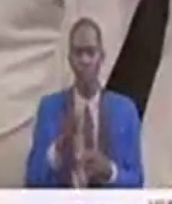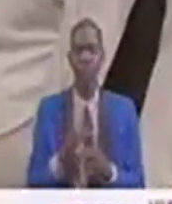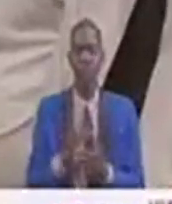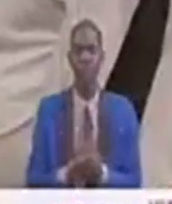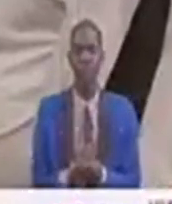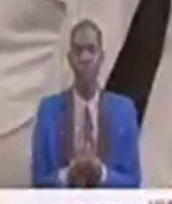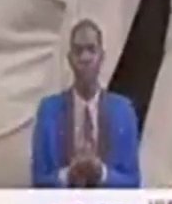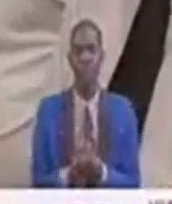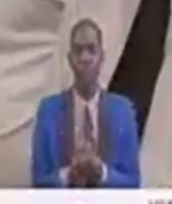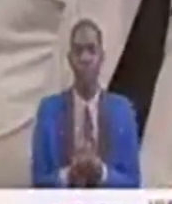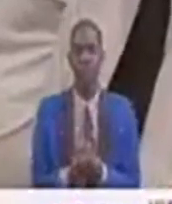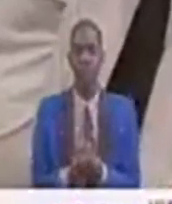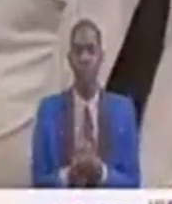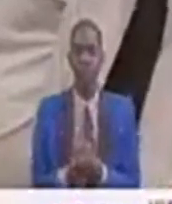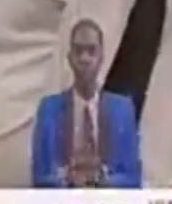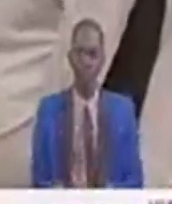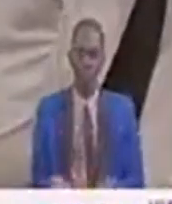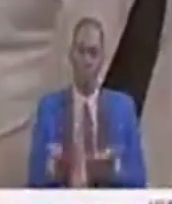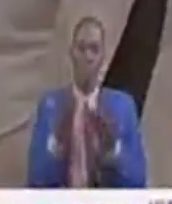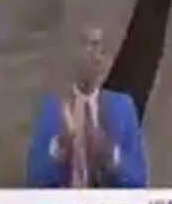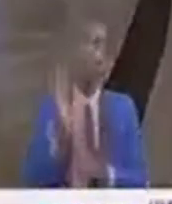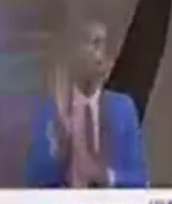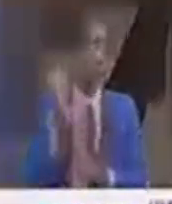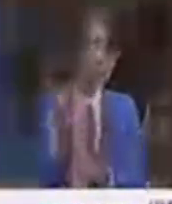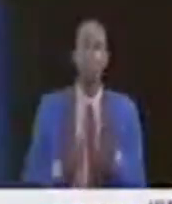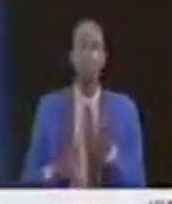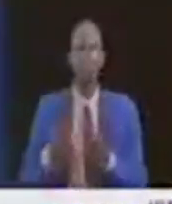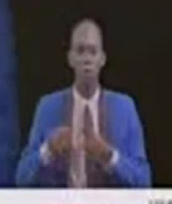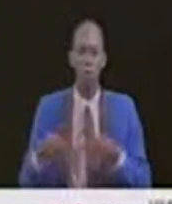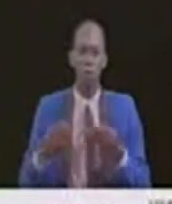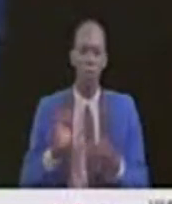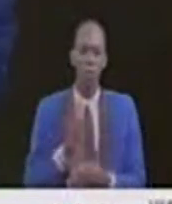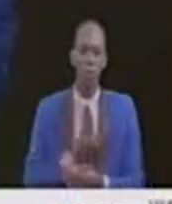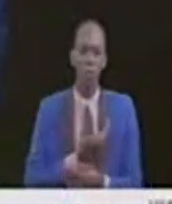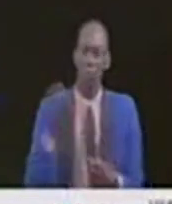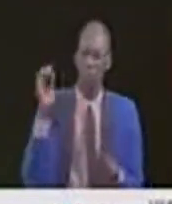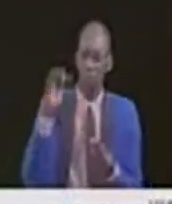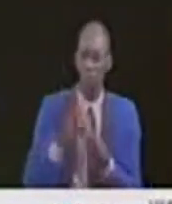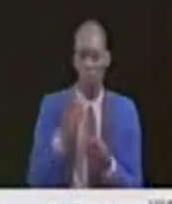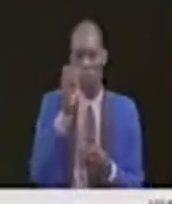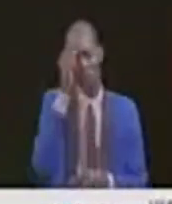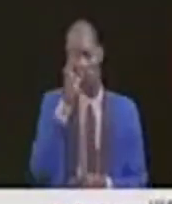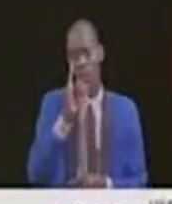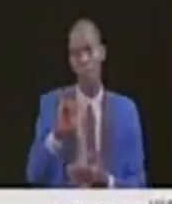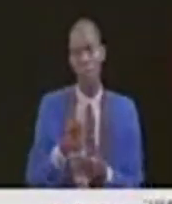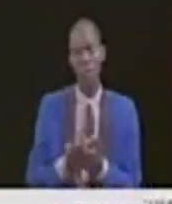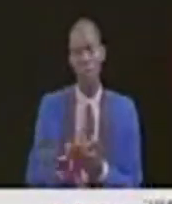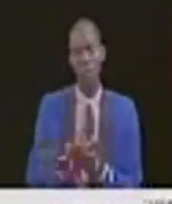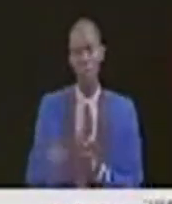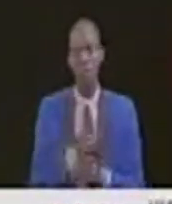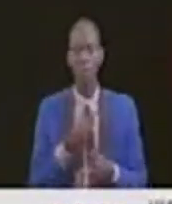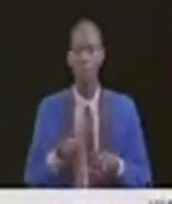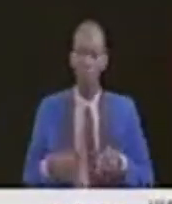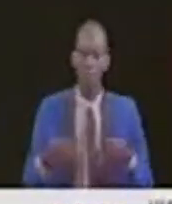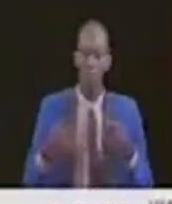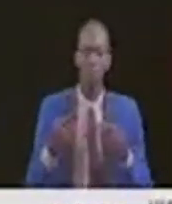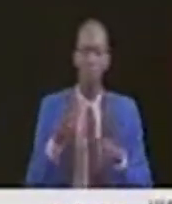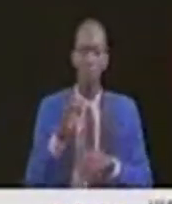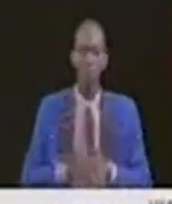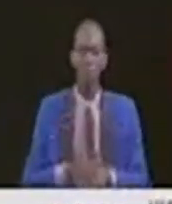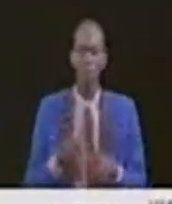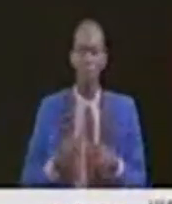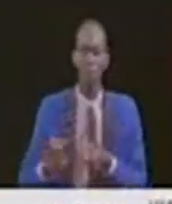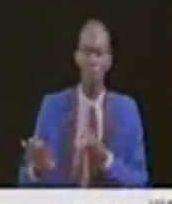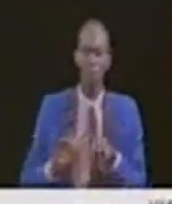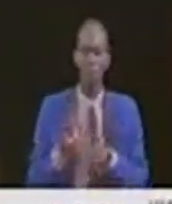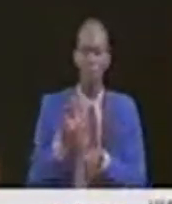name. Lift up your people. Give us more understanding that we'll go forth and do the work you've called